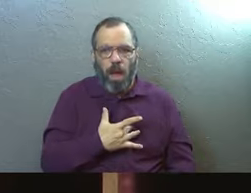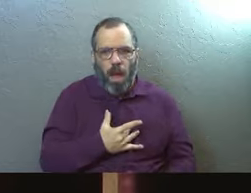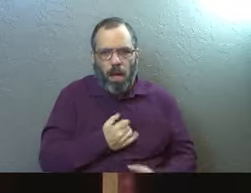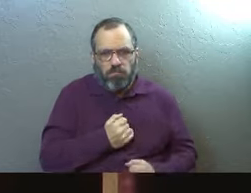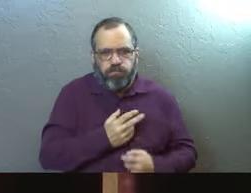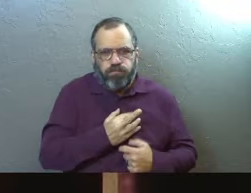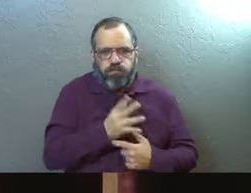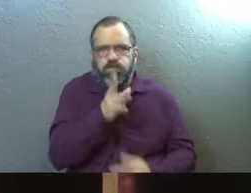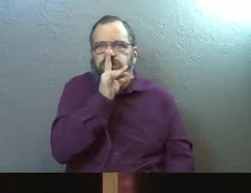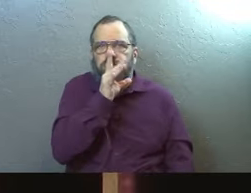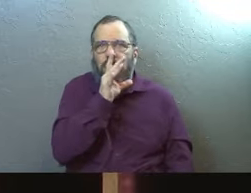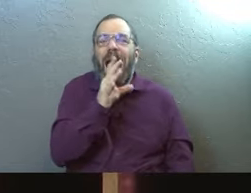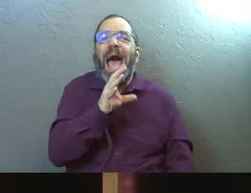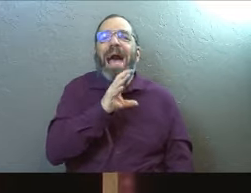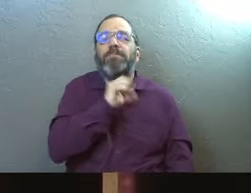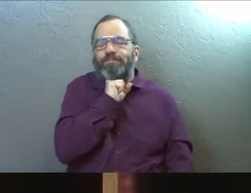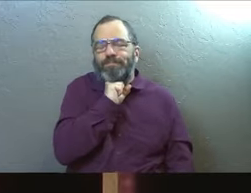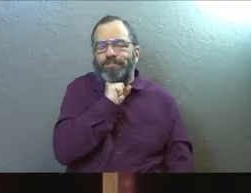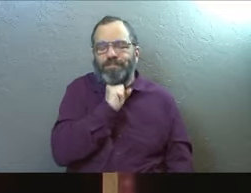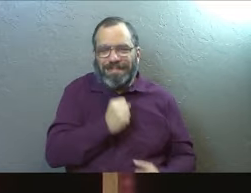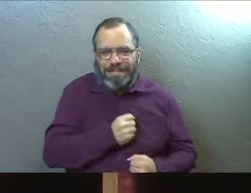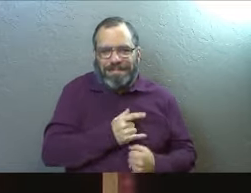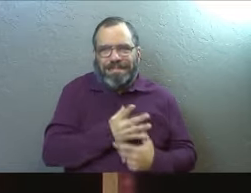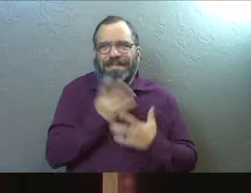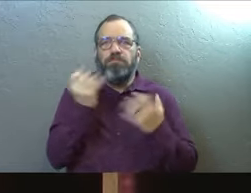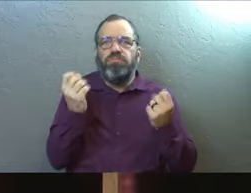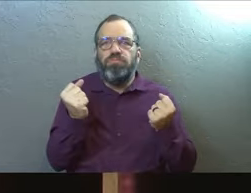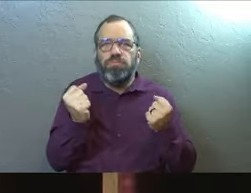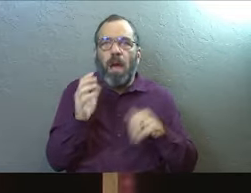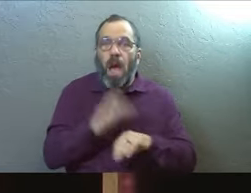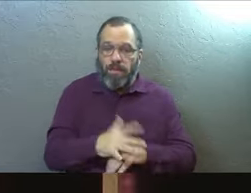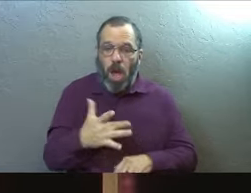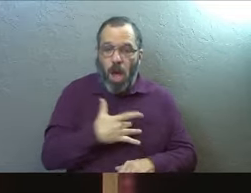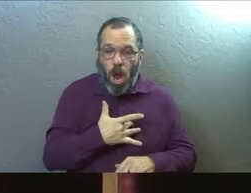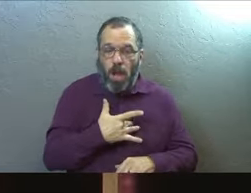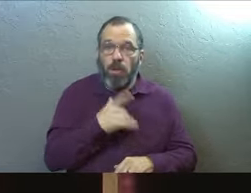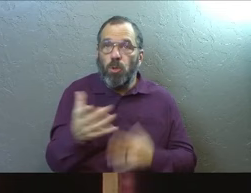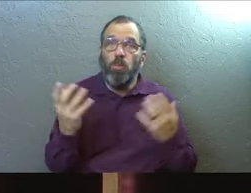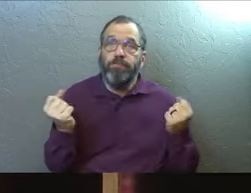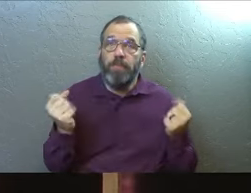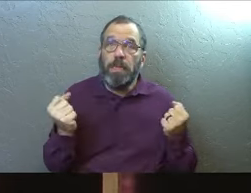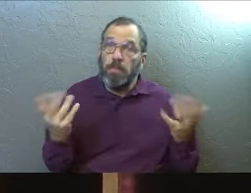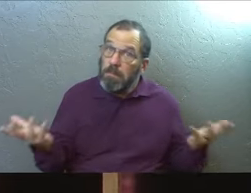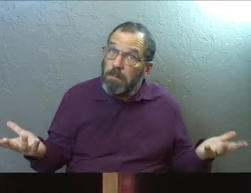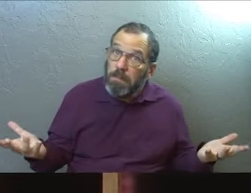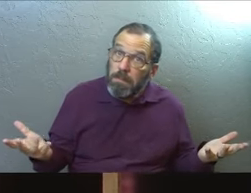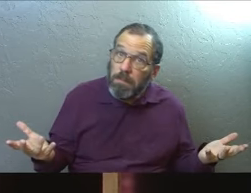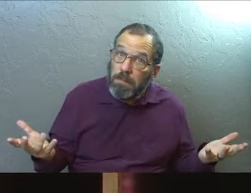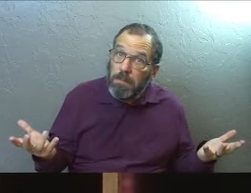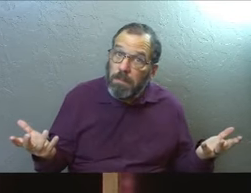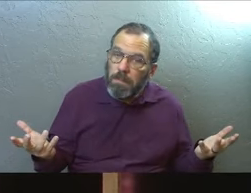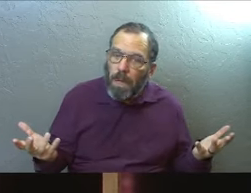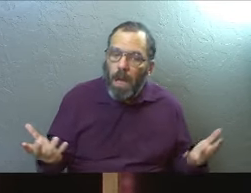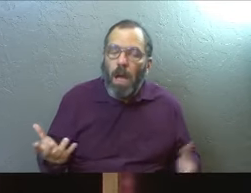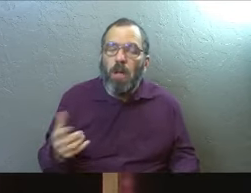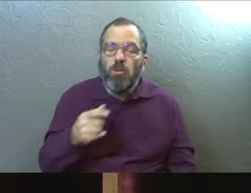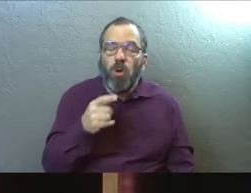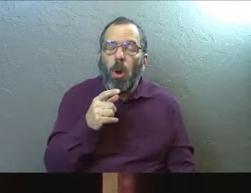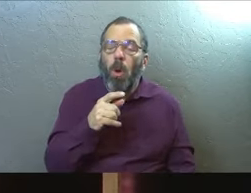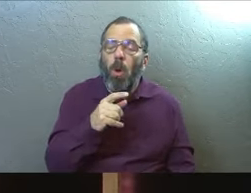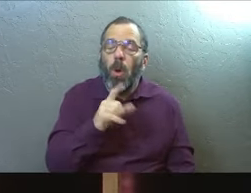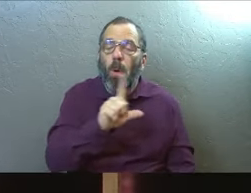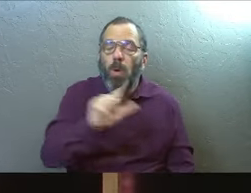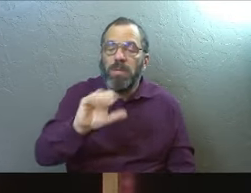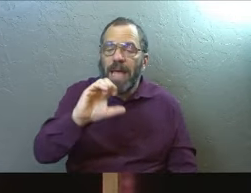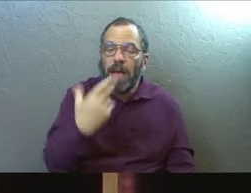that moment, and now I regret saying the thing. Out of the overflow of the heart, the mouth speaks. So he should have spoken